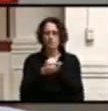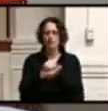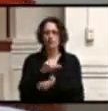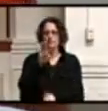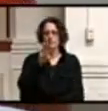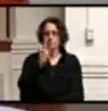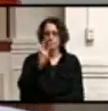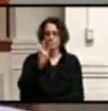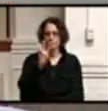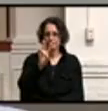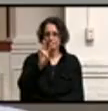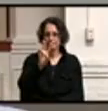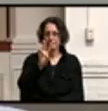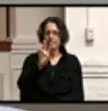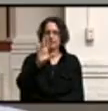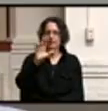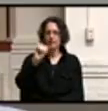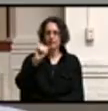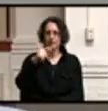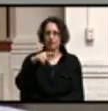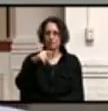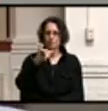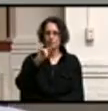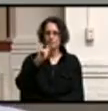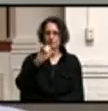47, these are our capital funds.